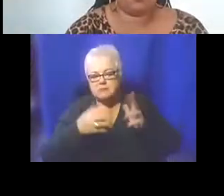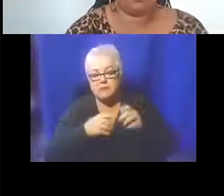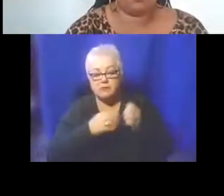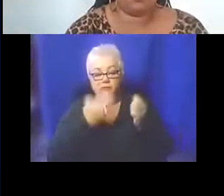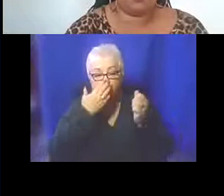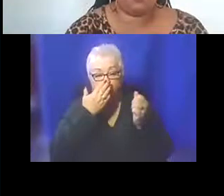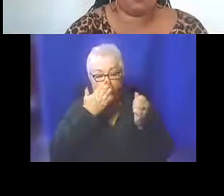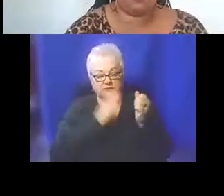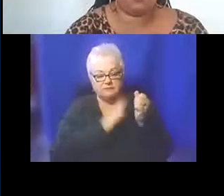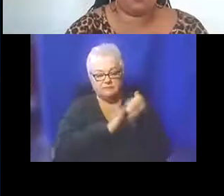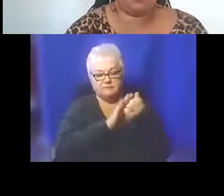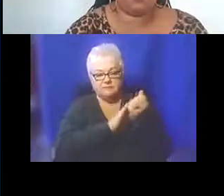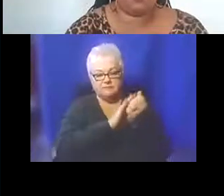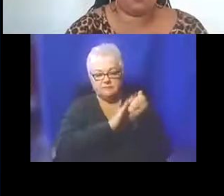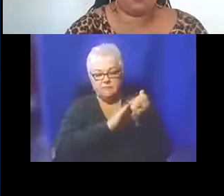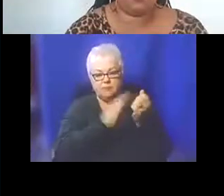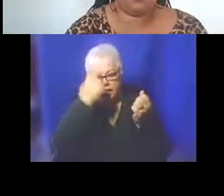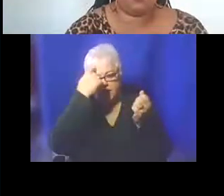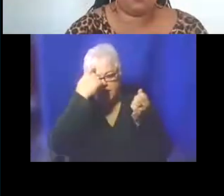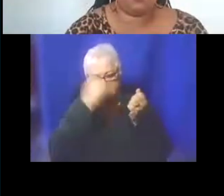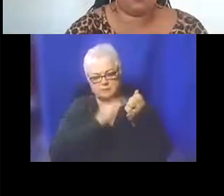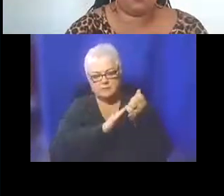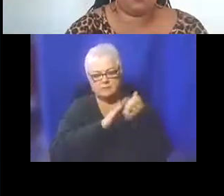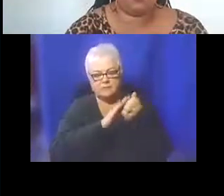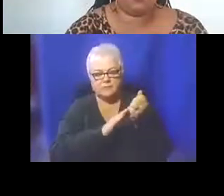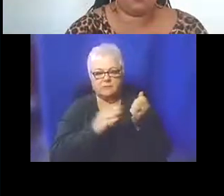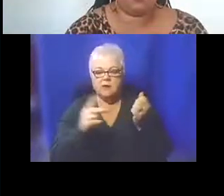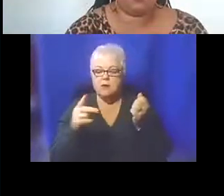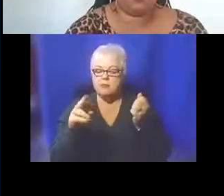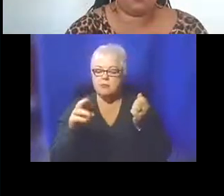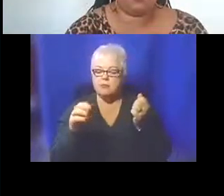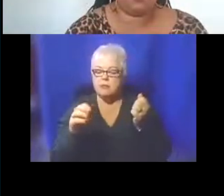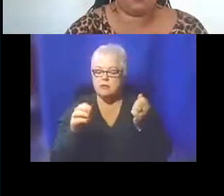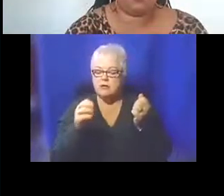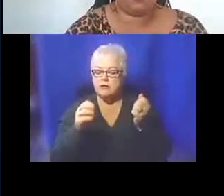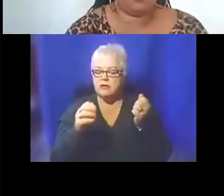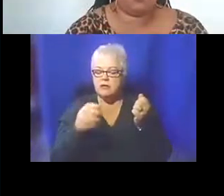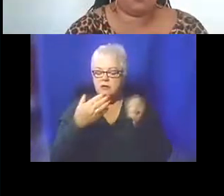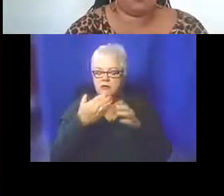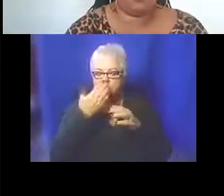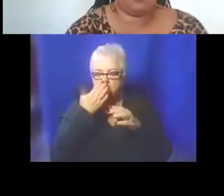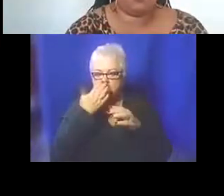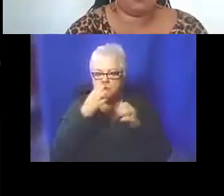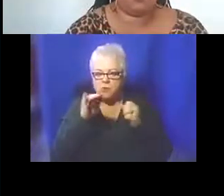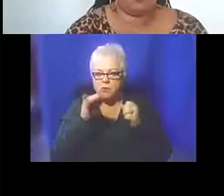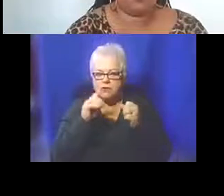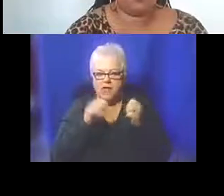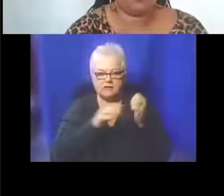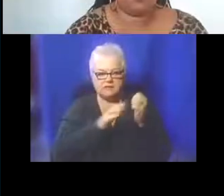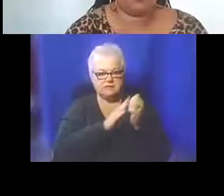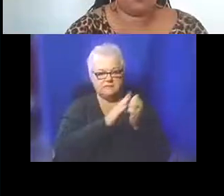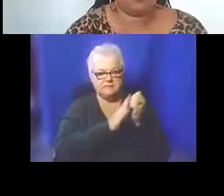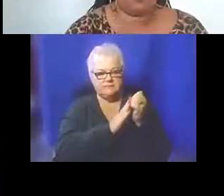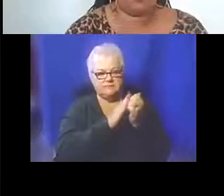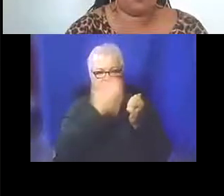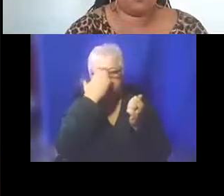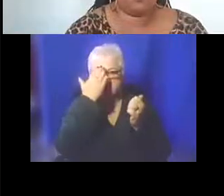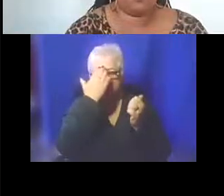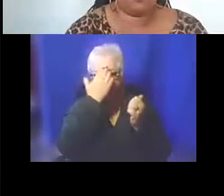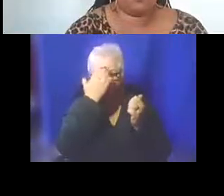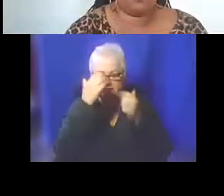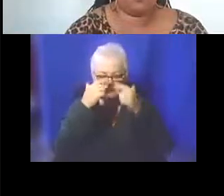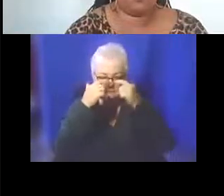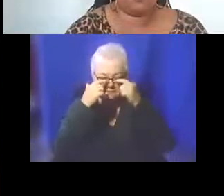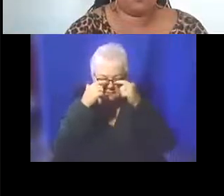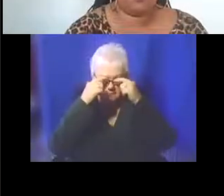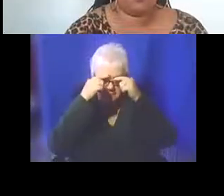cerebral cortex, you have the prefrontal cortex, the part of your brain that's right up here at the front of your forehead, above your eyes.